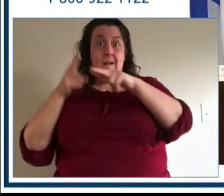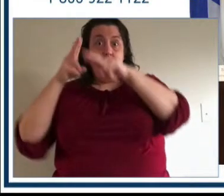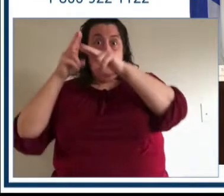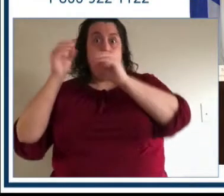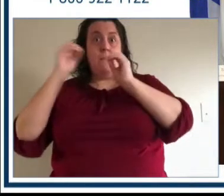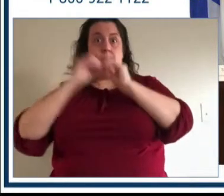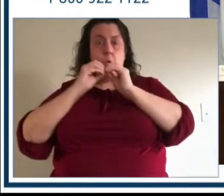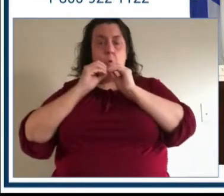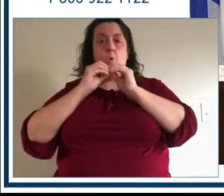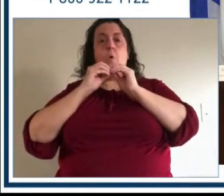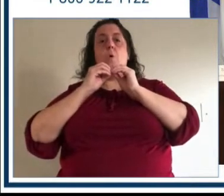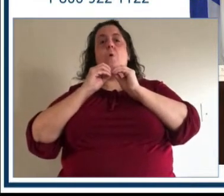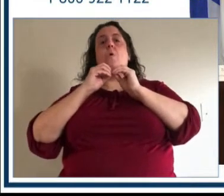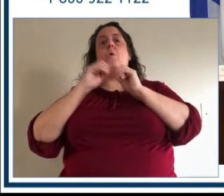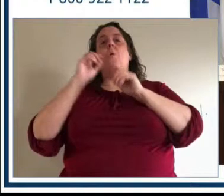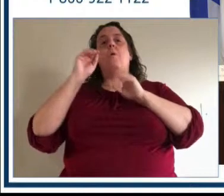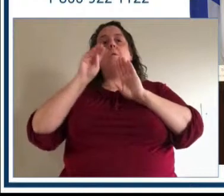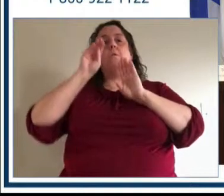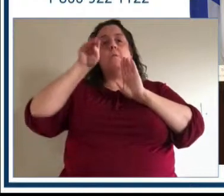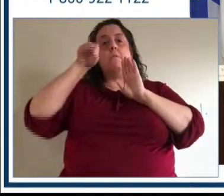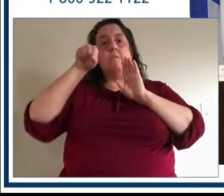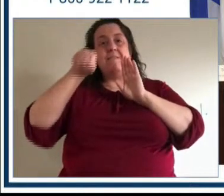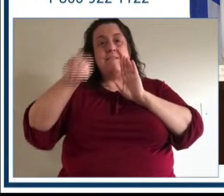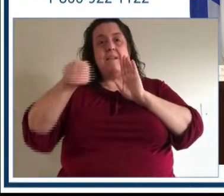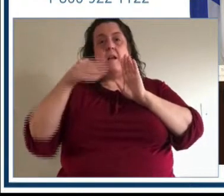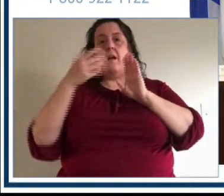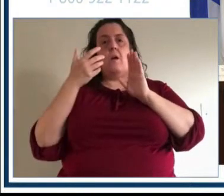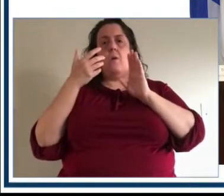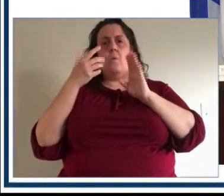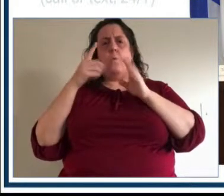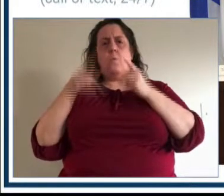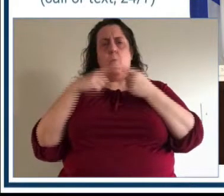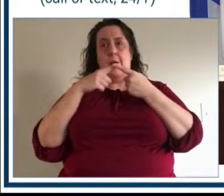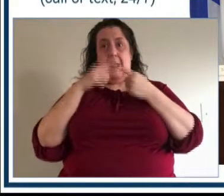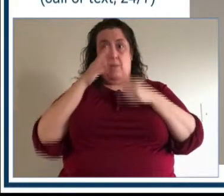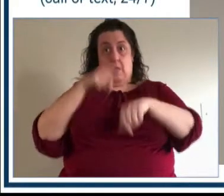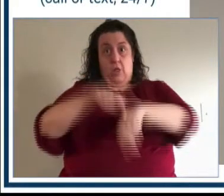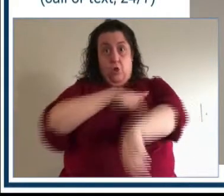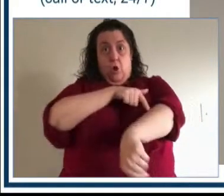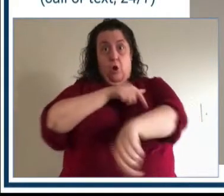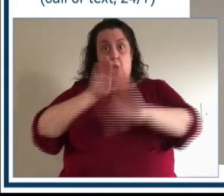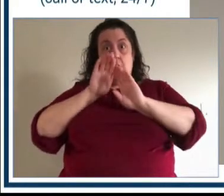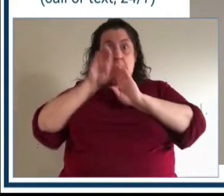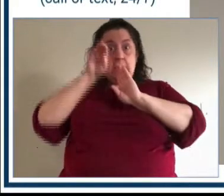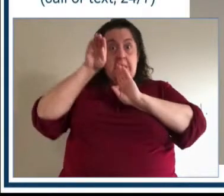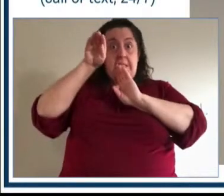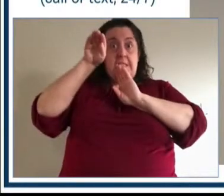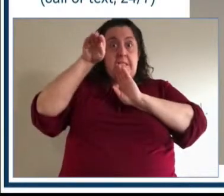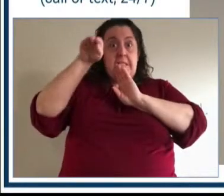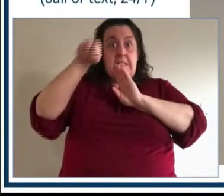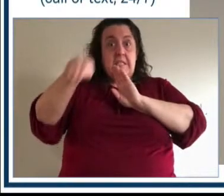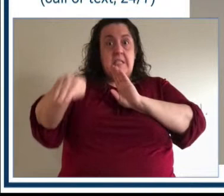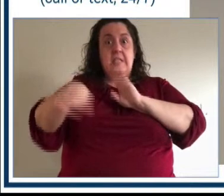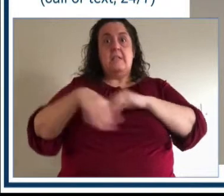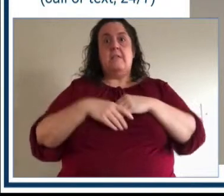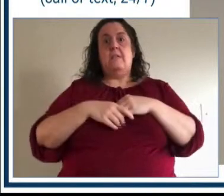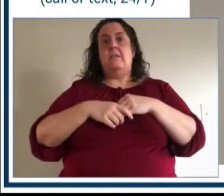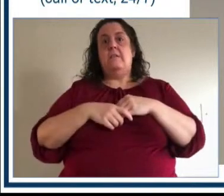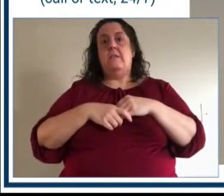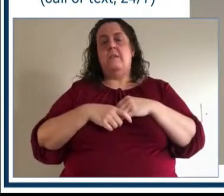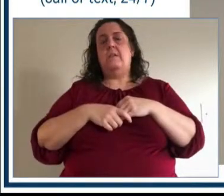starts to crest and go down again? Well, I think what we're seeing over the weekend and now with the confirmation of